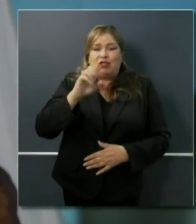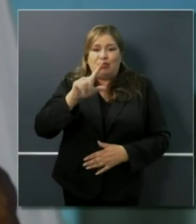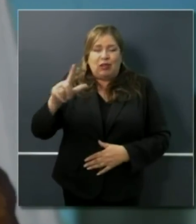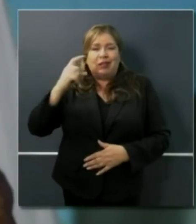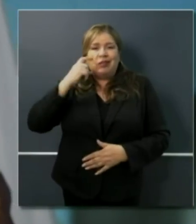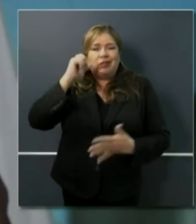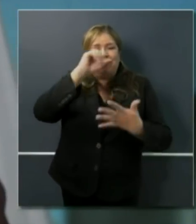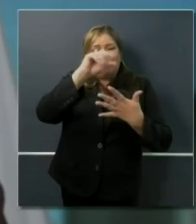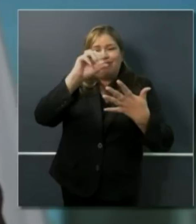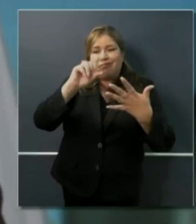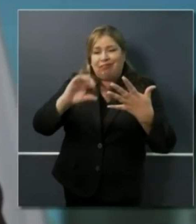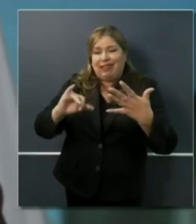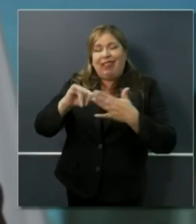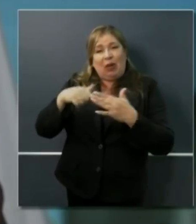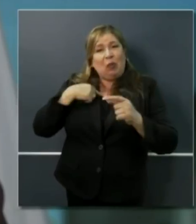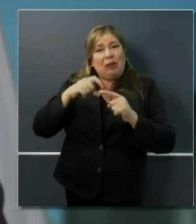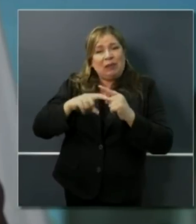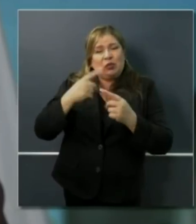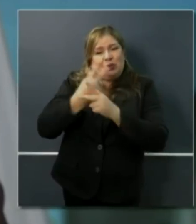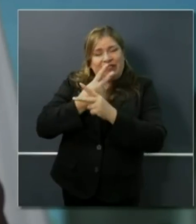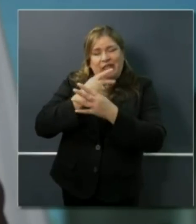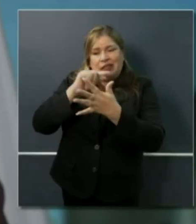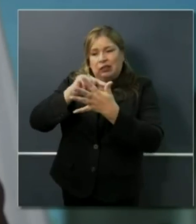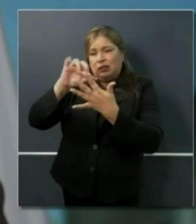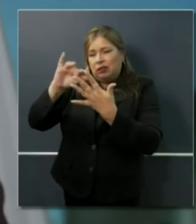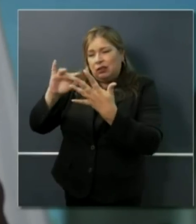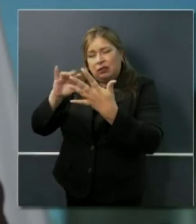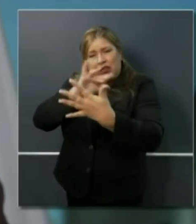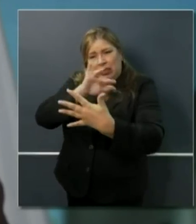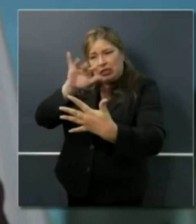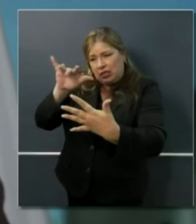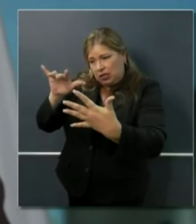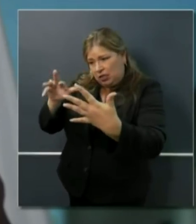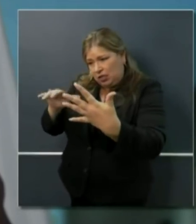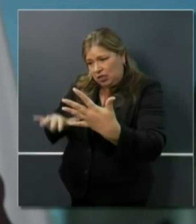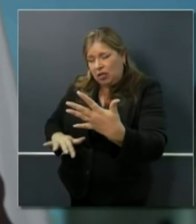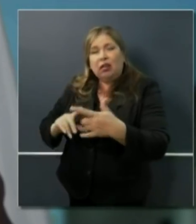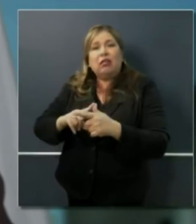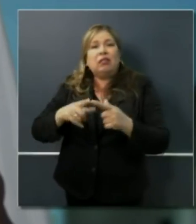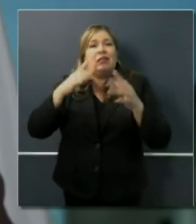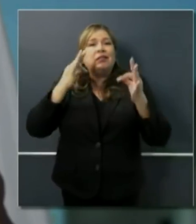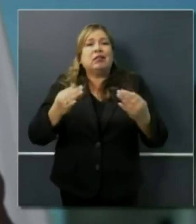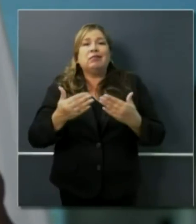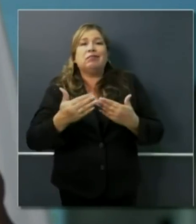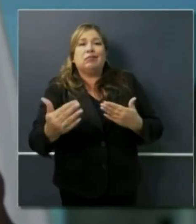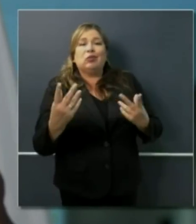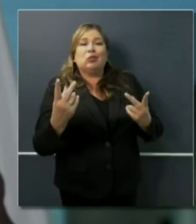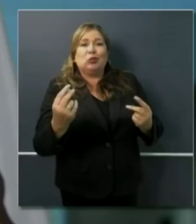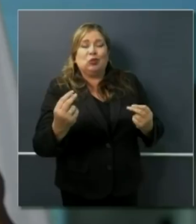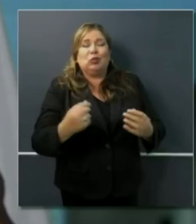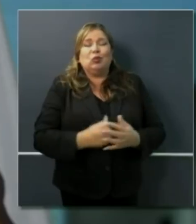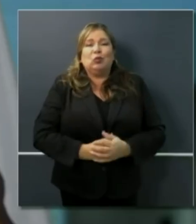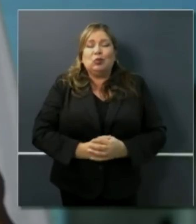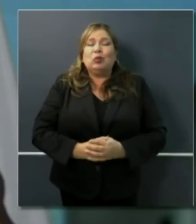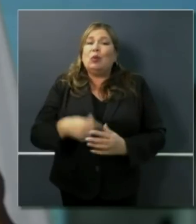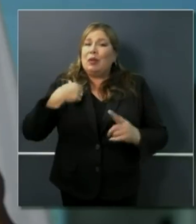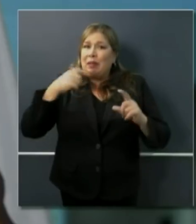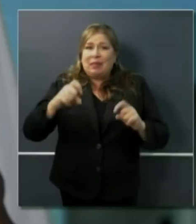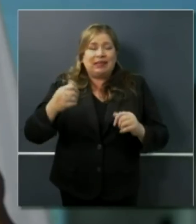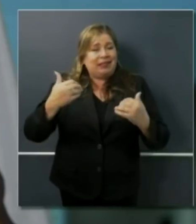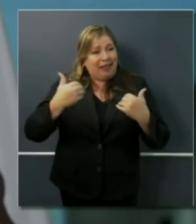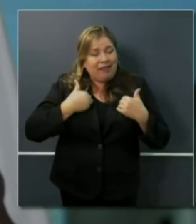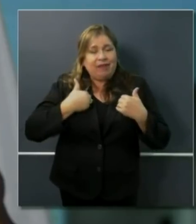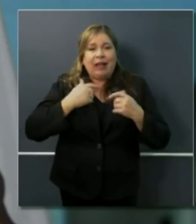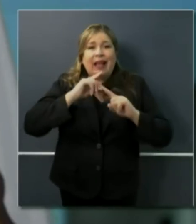decision-making. But that decision-making is predicated, again, on our ability to answer all of those questions in the